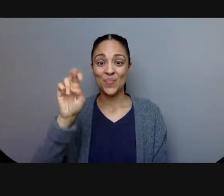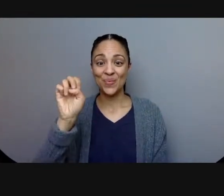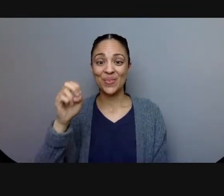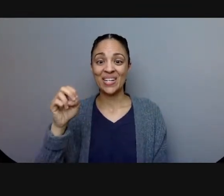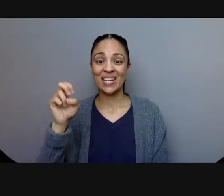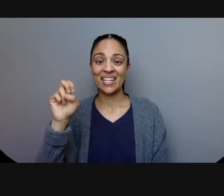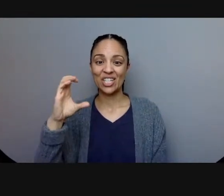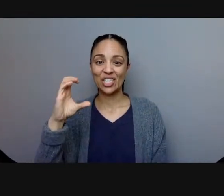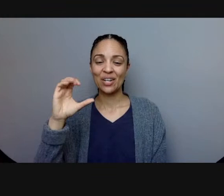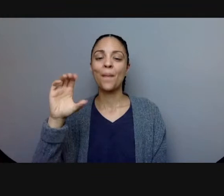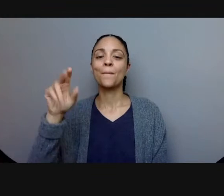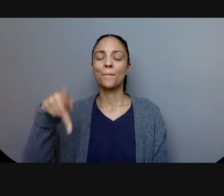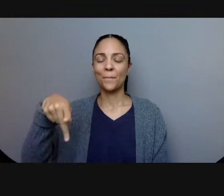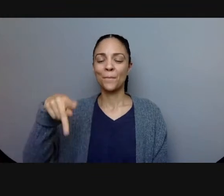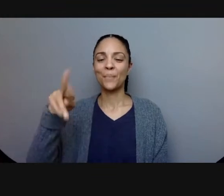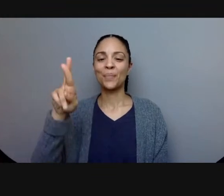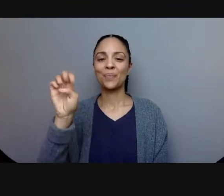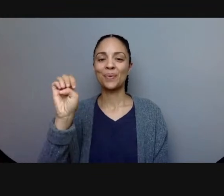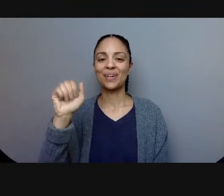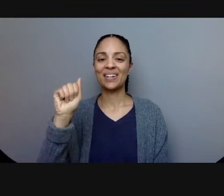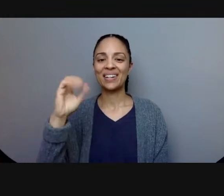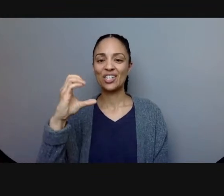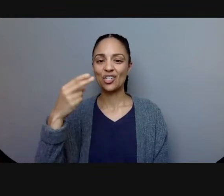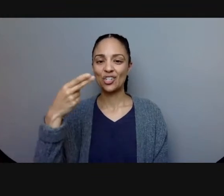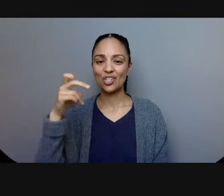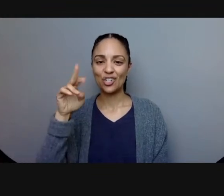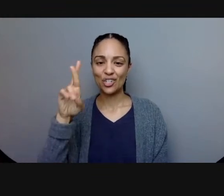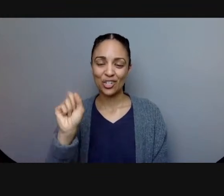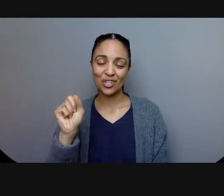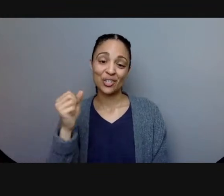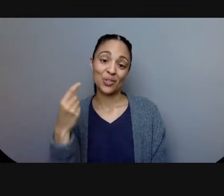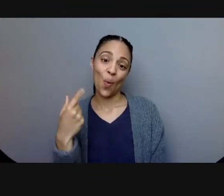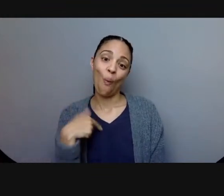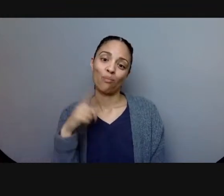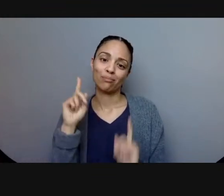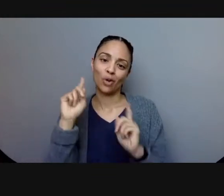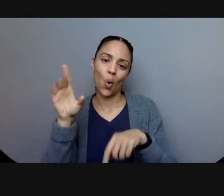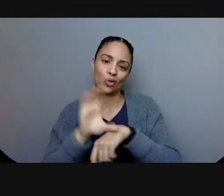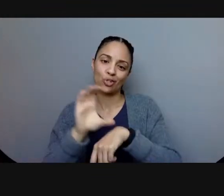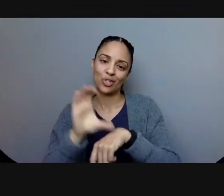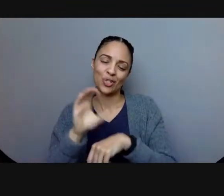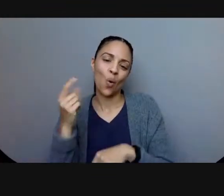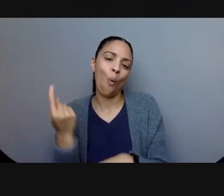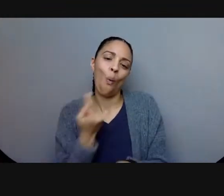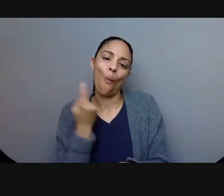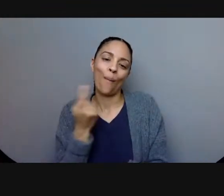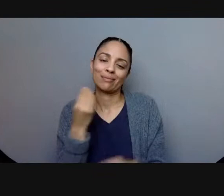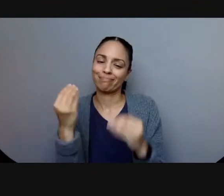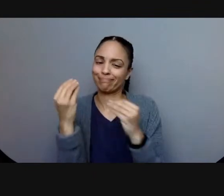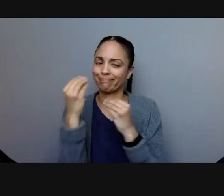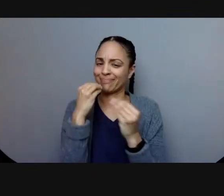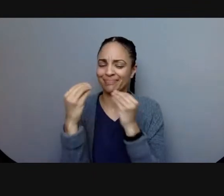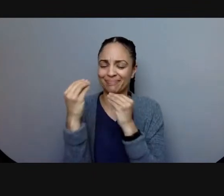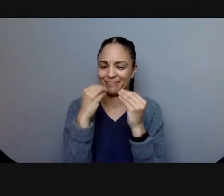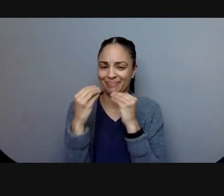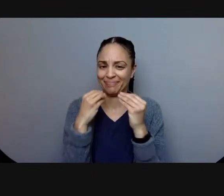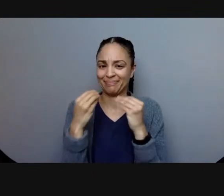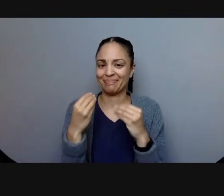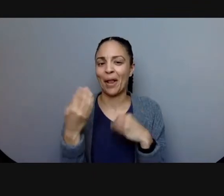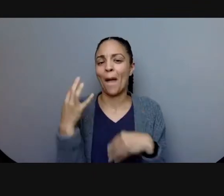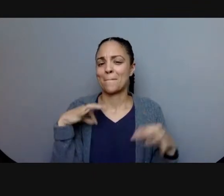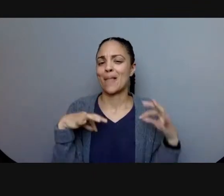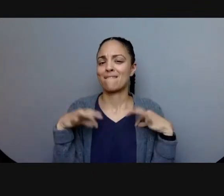So then I got two sisters. I have Kim Thomas and Pamela